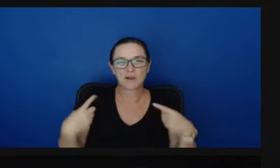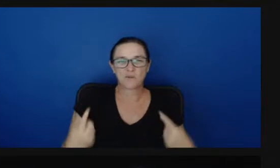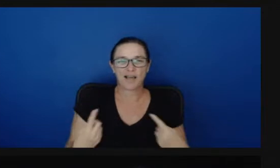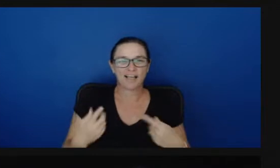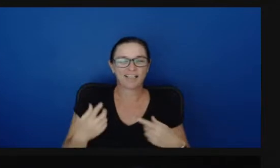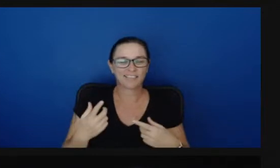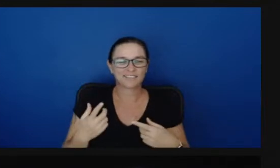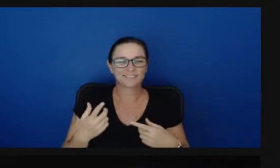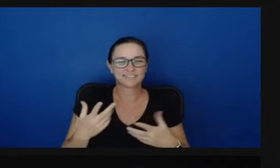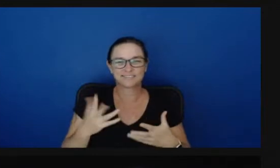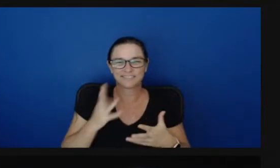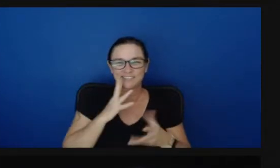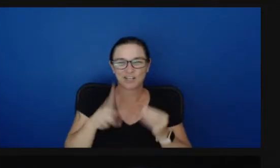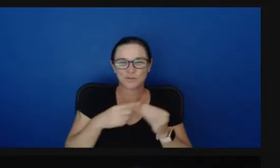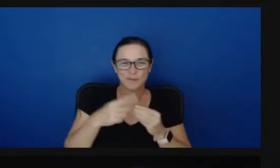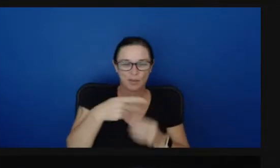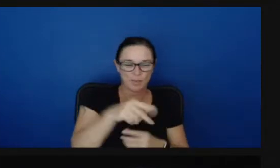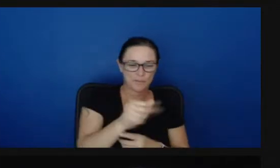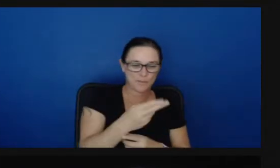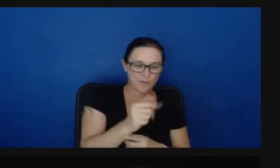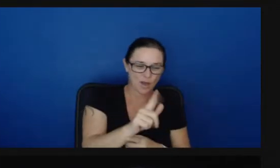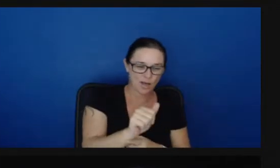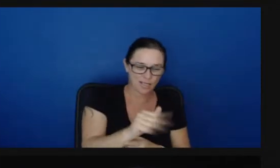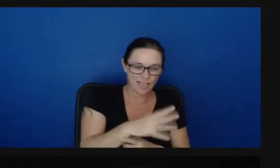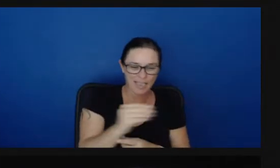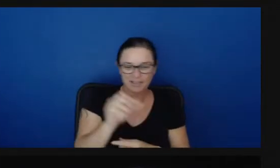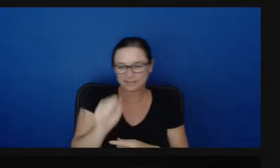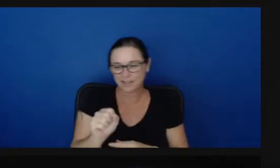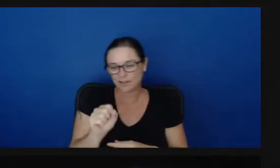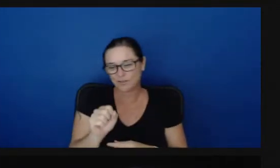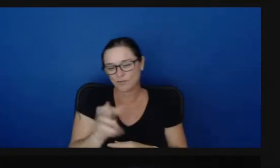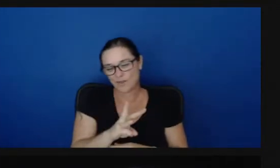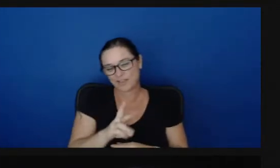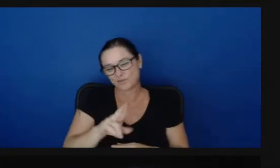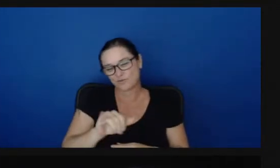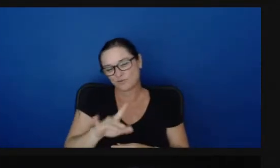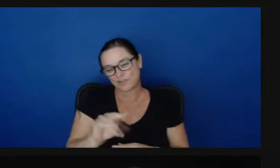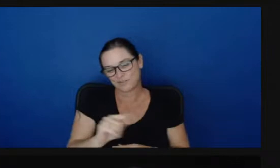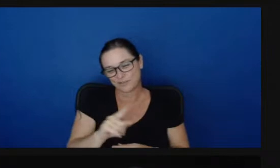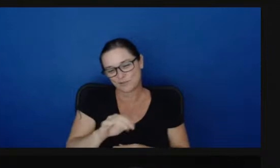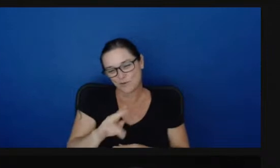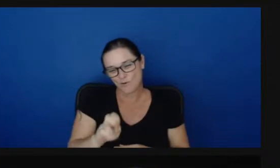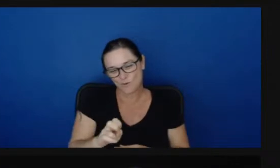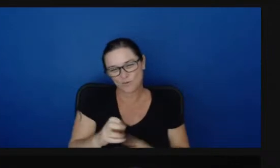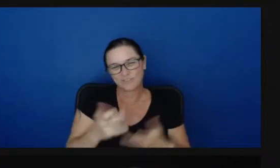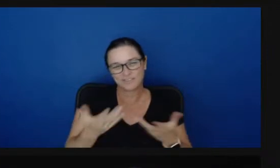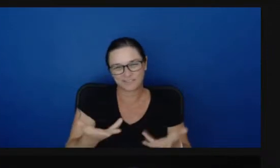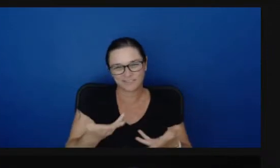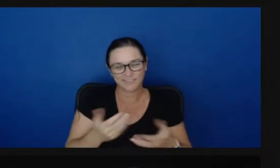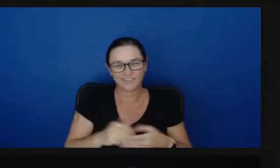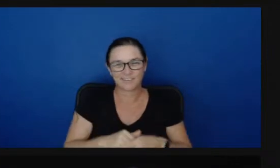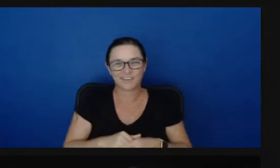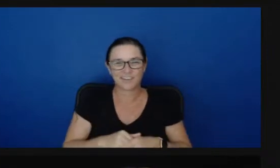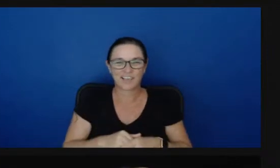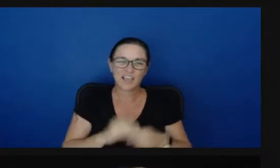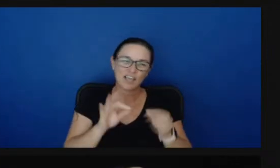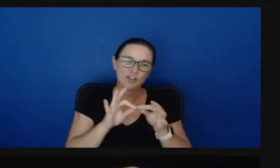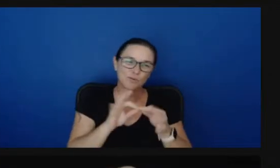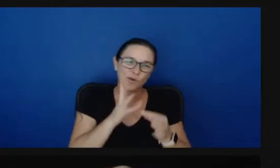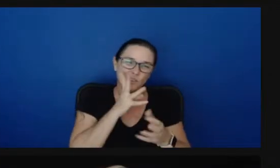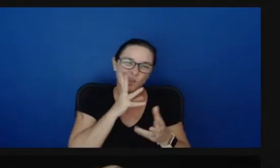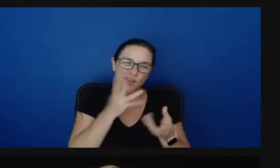the Pahala quakes and the relation to the Southwest Rift Zone, and now that we have more action in there, the seismic activity, worth talking about it